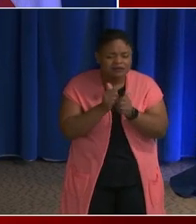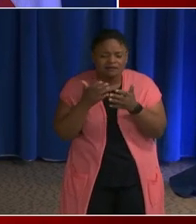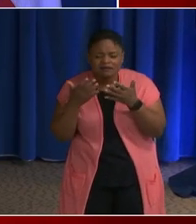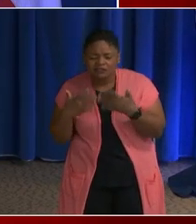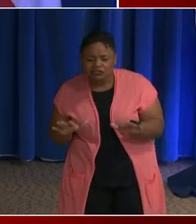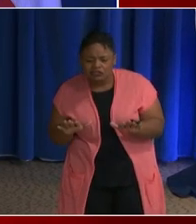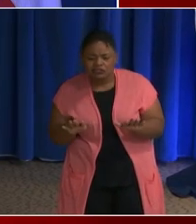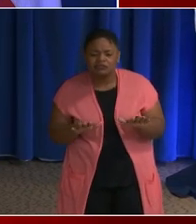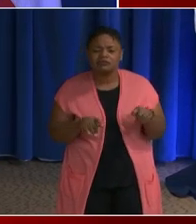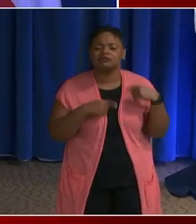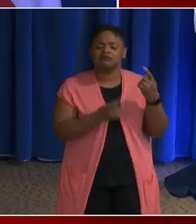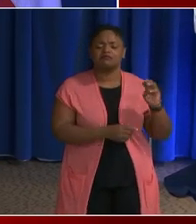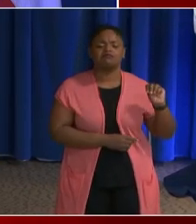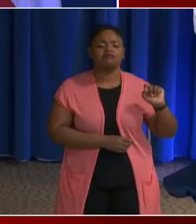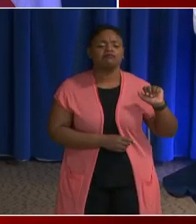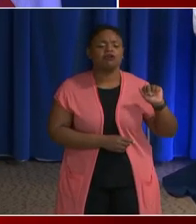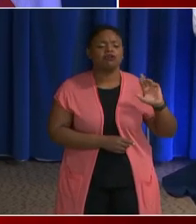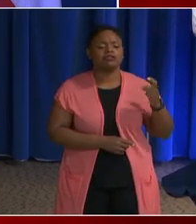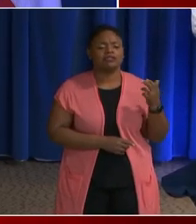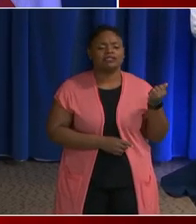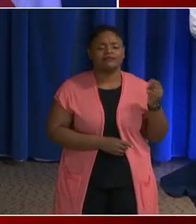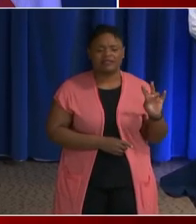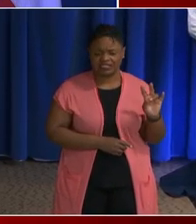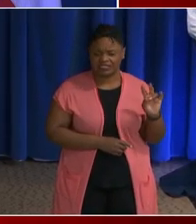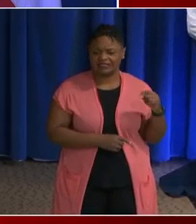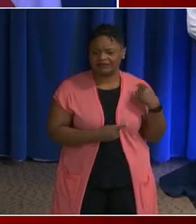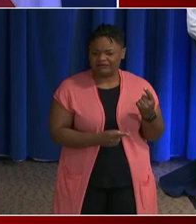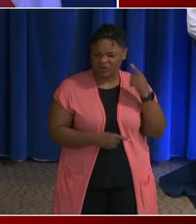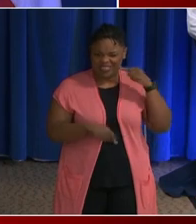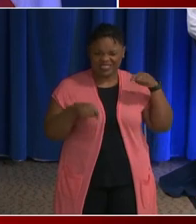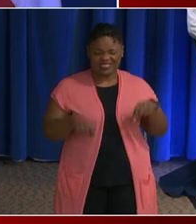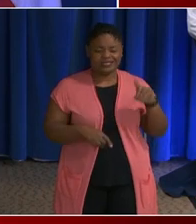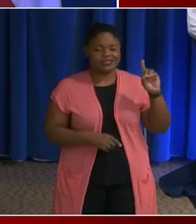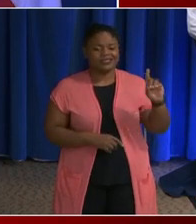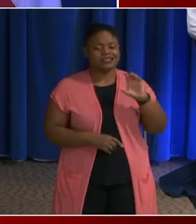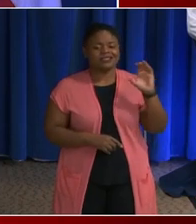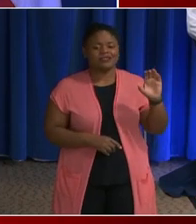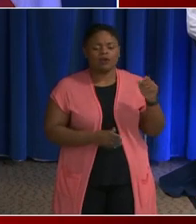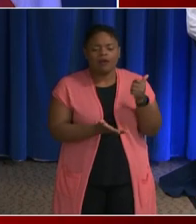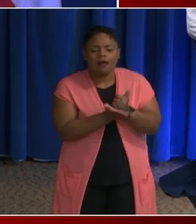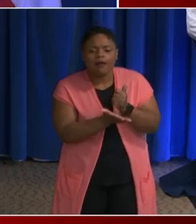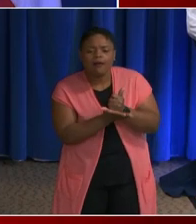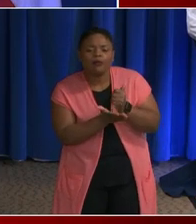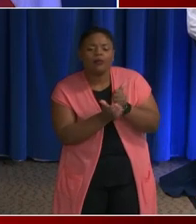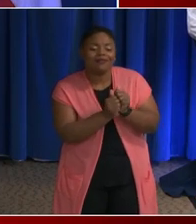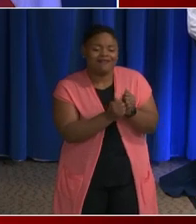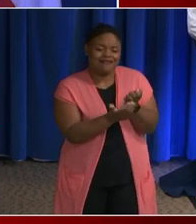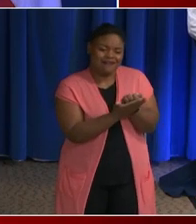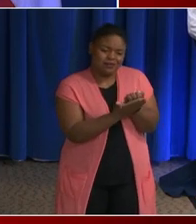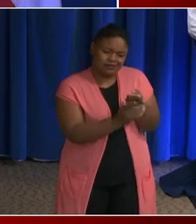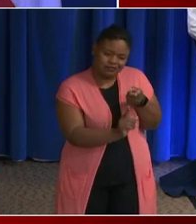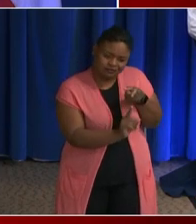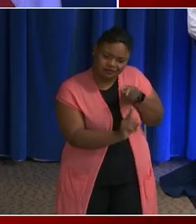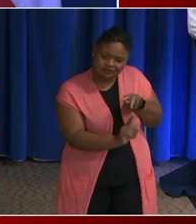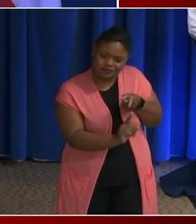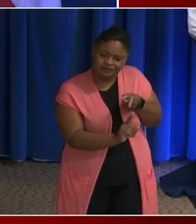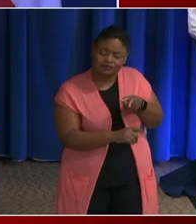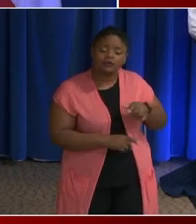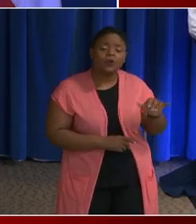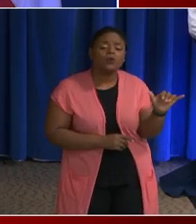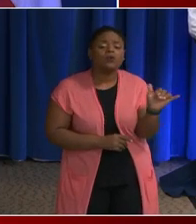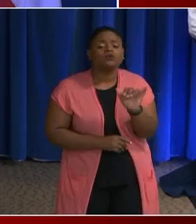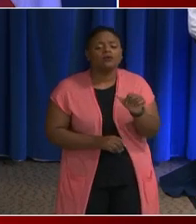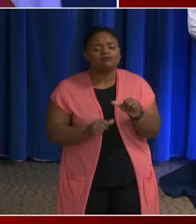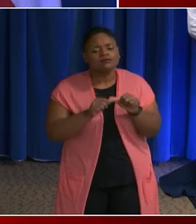17th with regard to measures in the district to try to help with the economy, as well as stability for